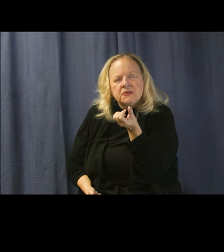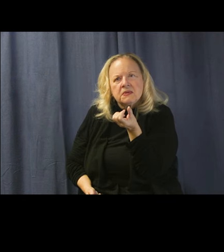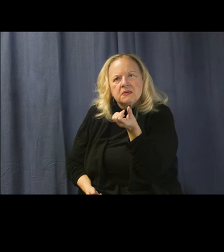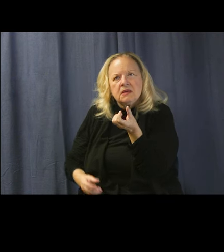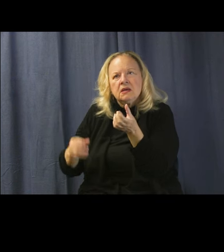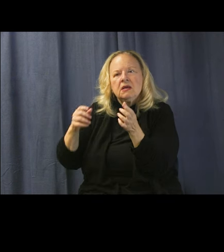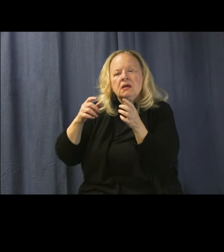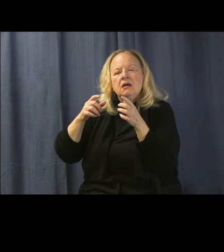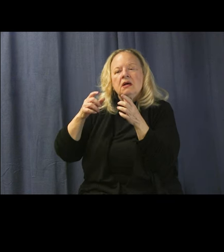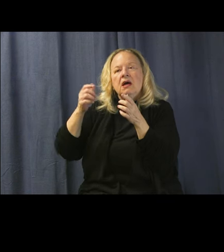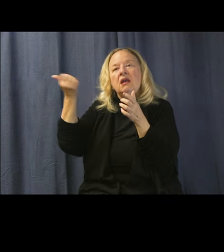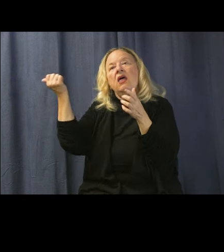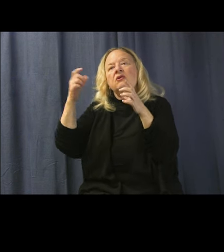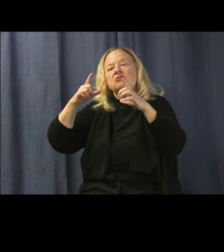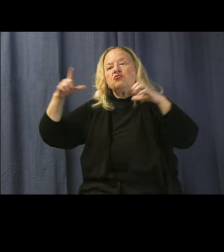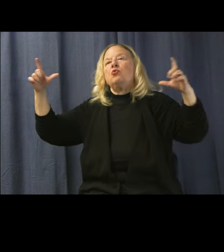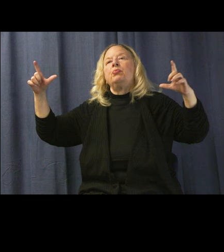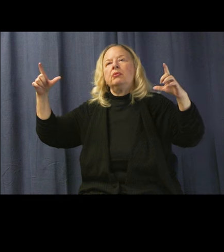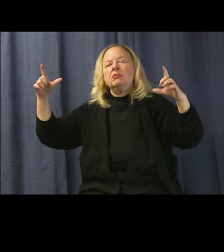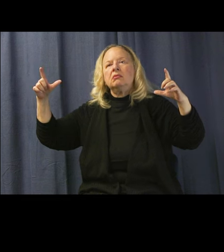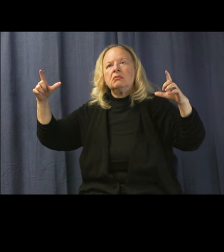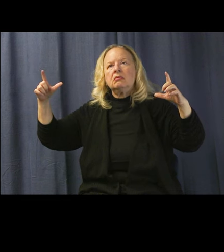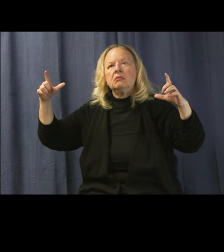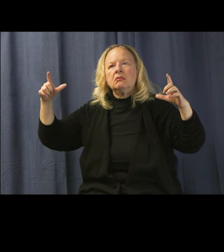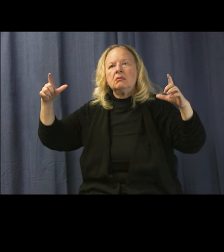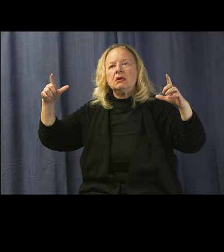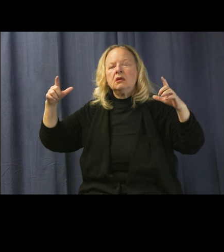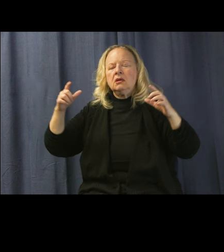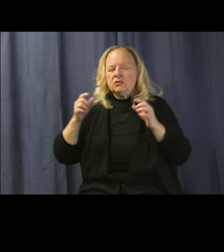Virgo supercluster,